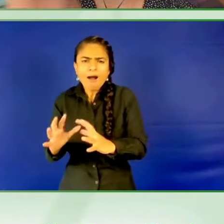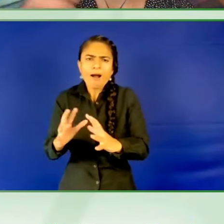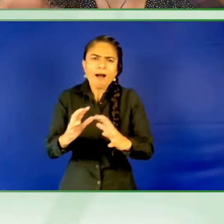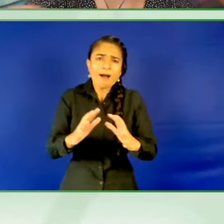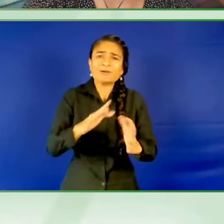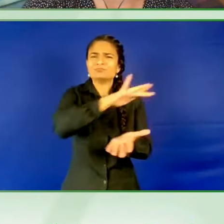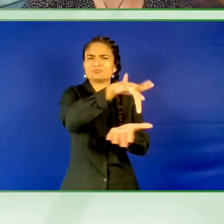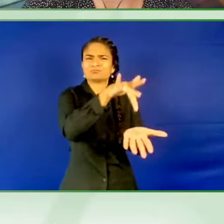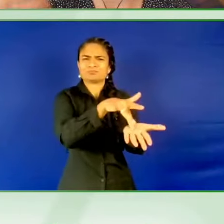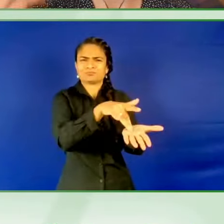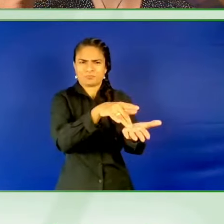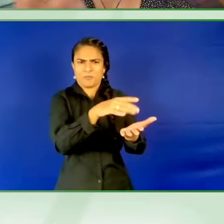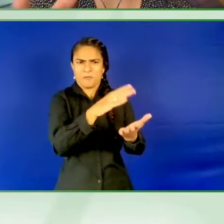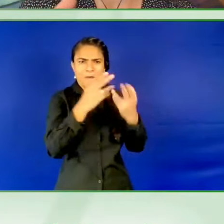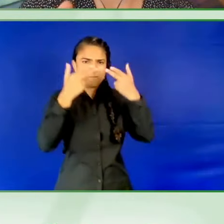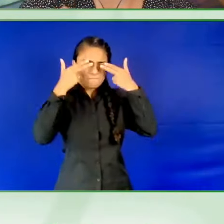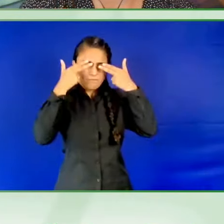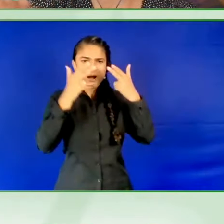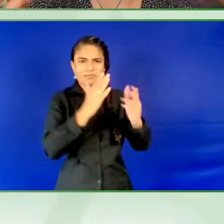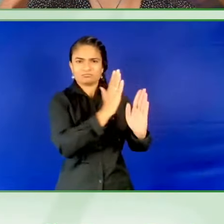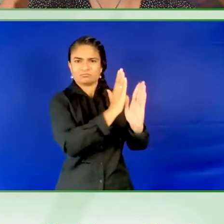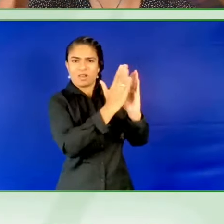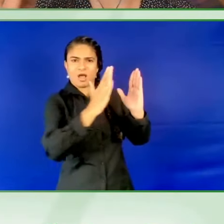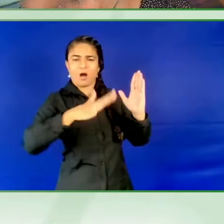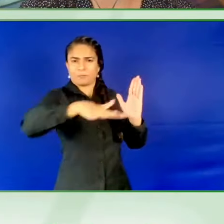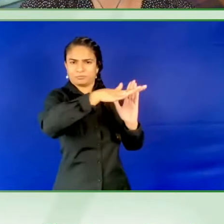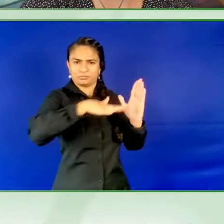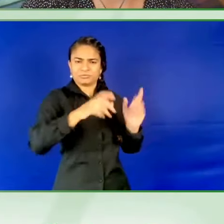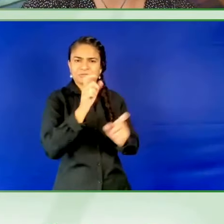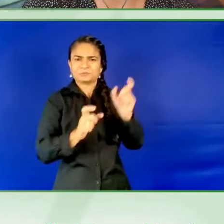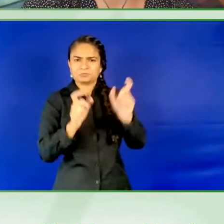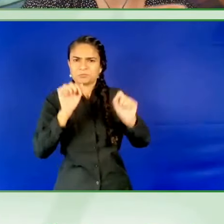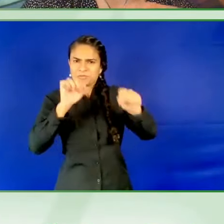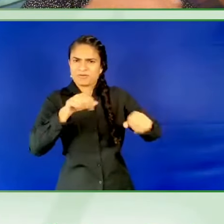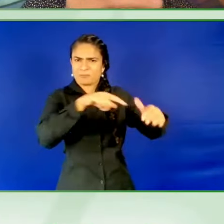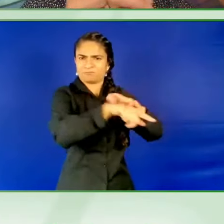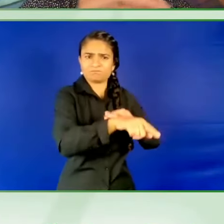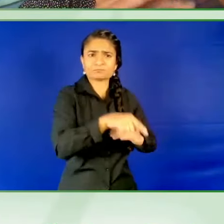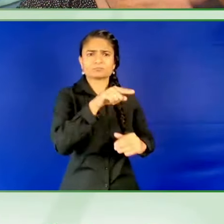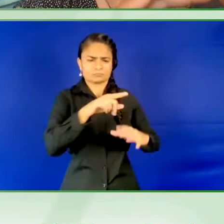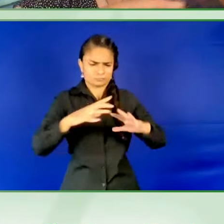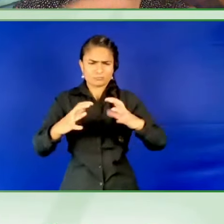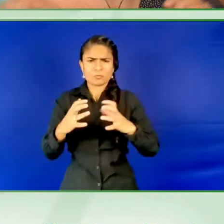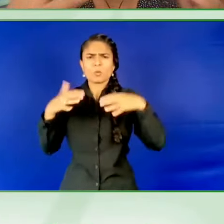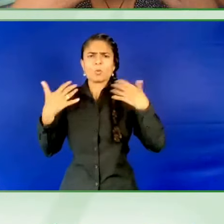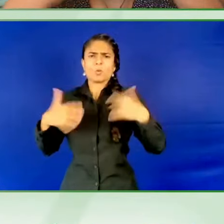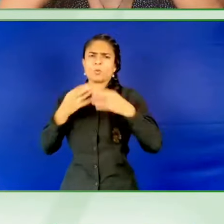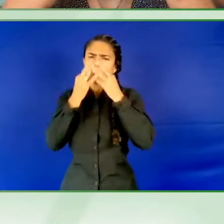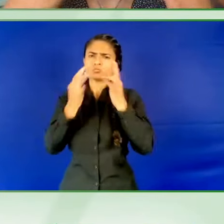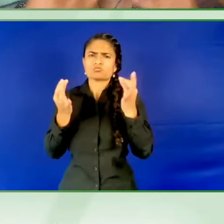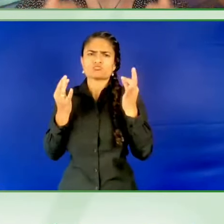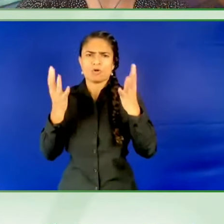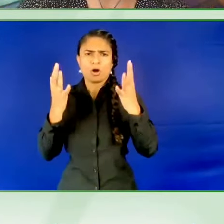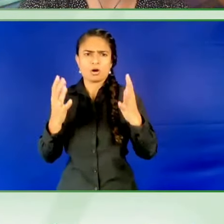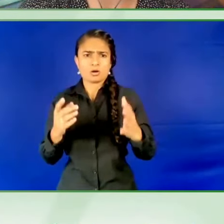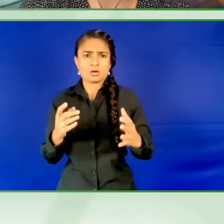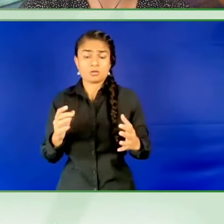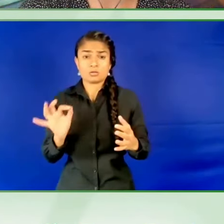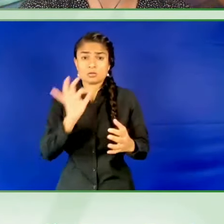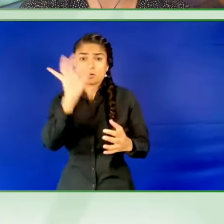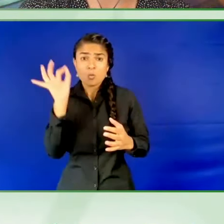can you move people, even astronomers, people who are studying astronomy, go through this model with their eyes